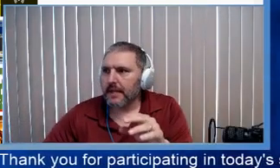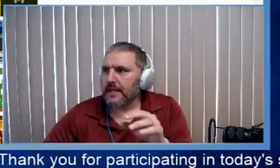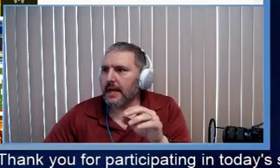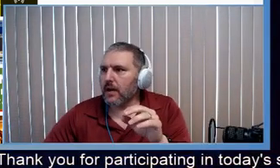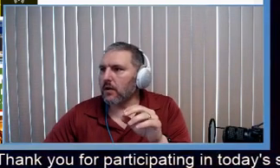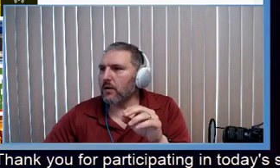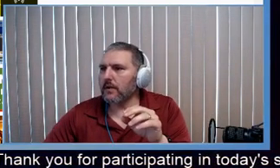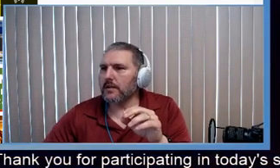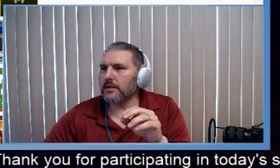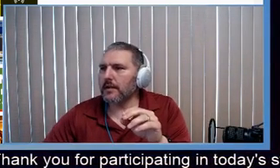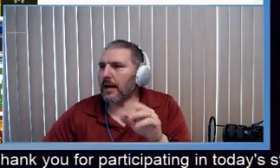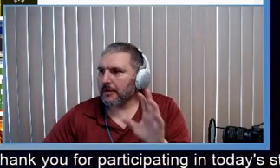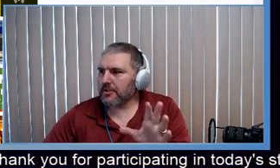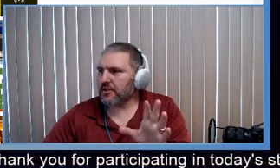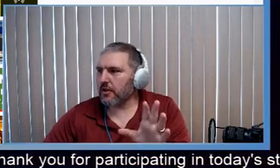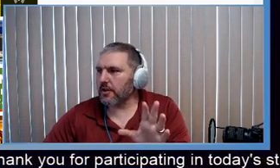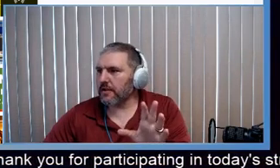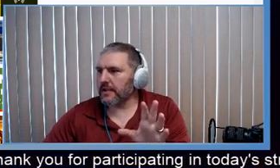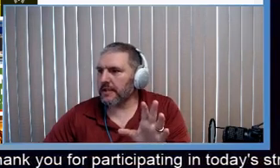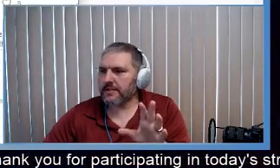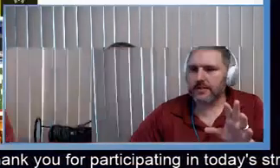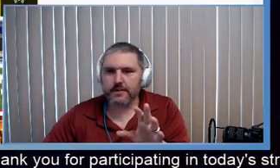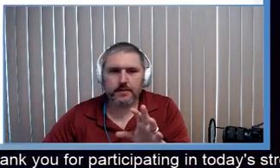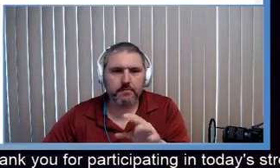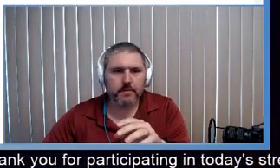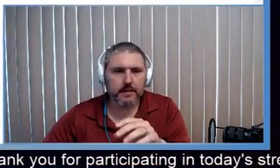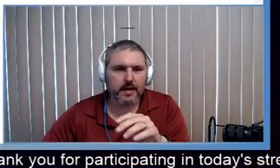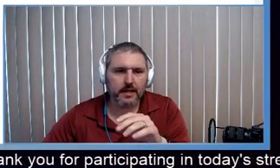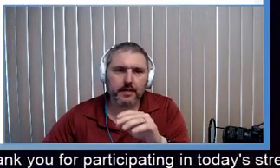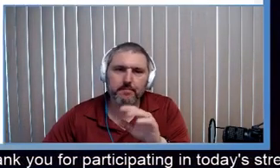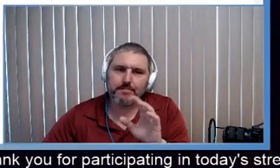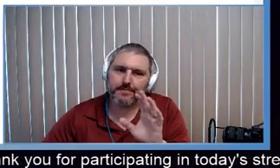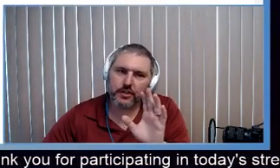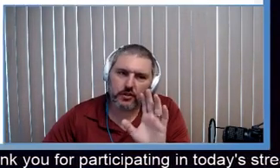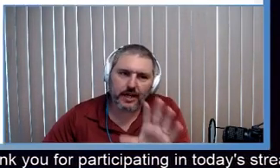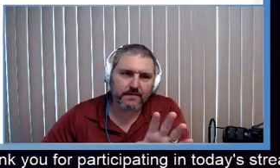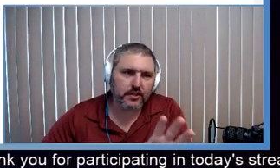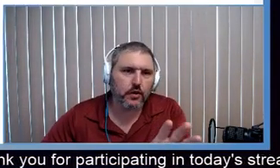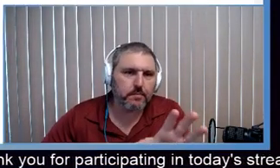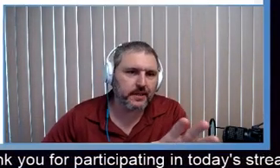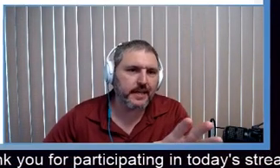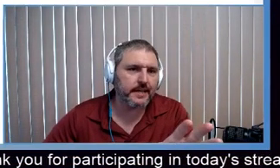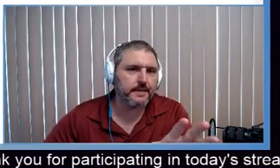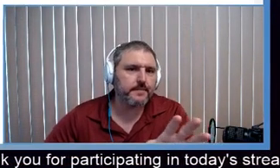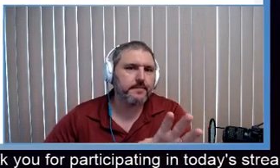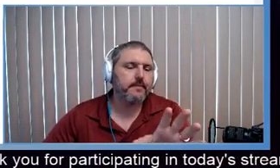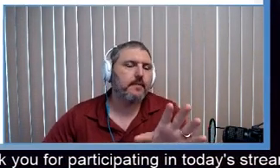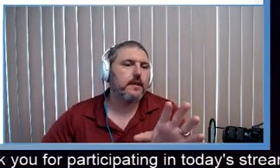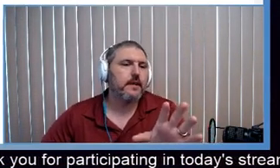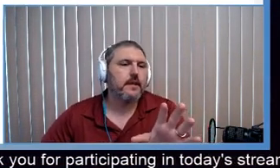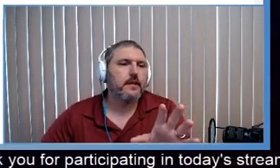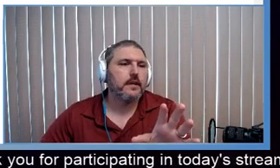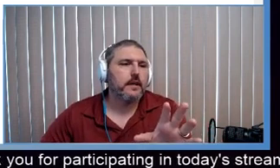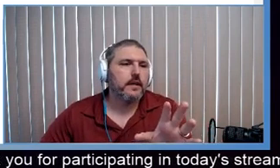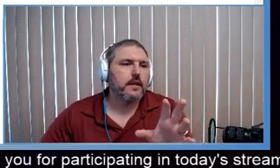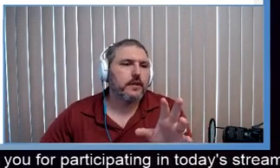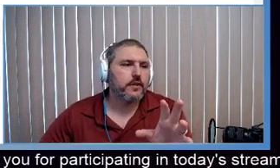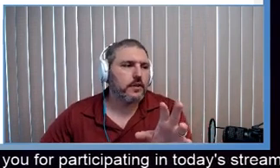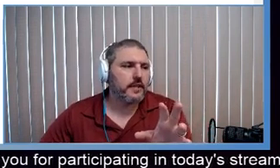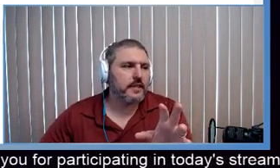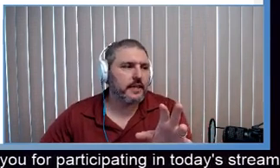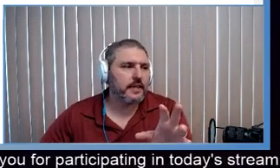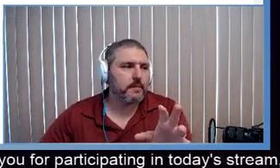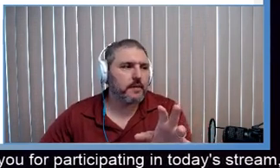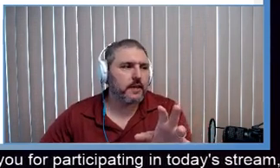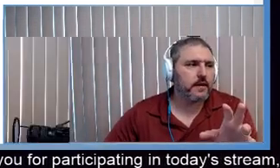Okay. Now, I'm going to show you this, but I'm not going to, you'll have to go play it. You